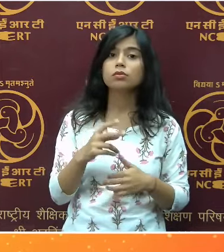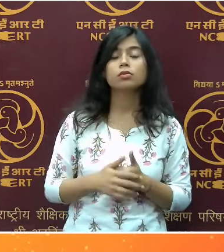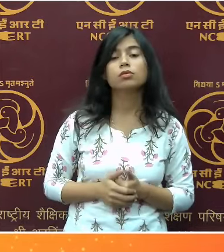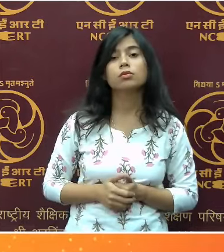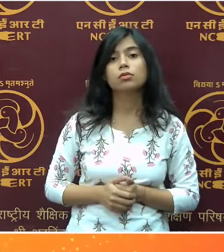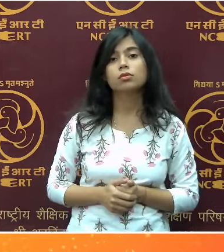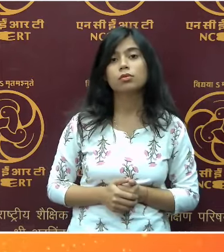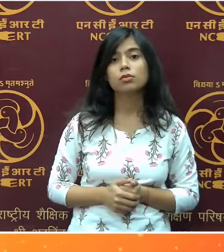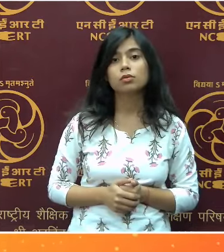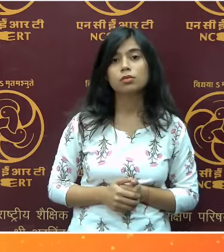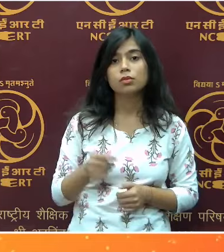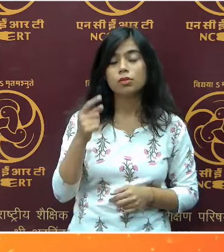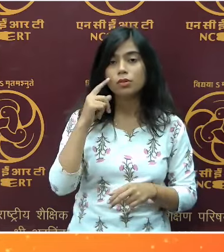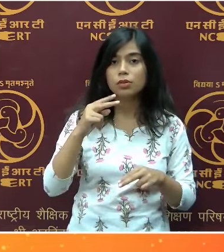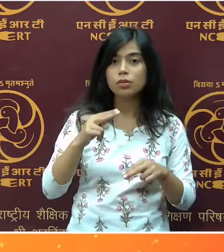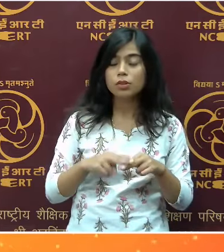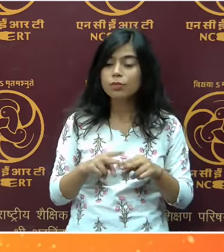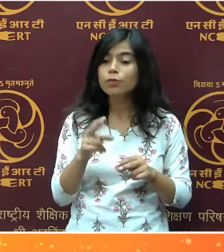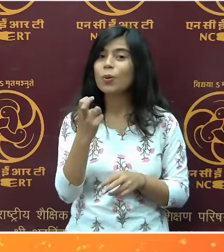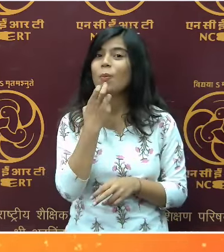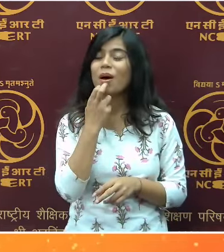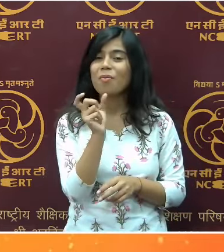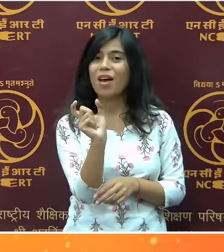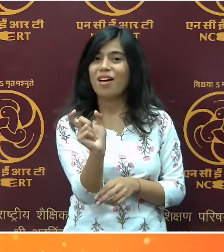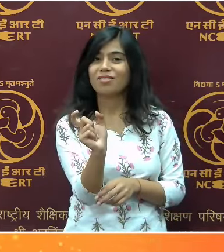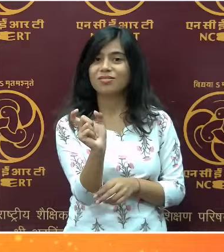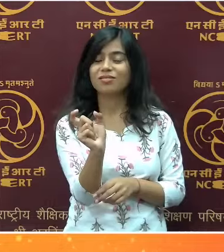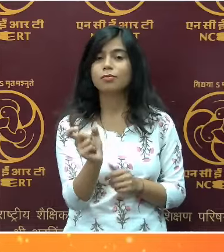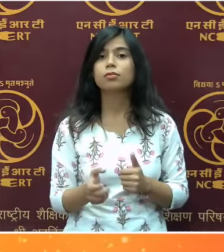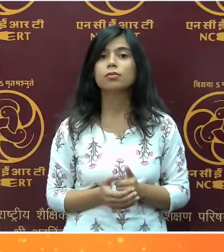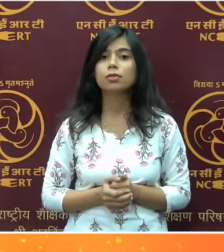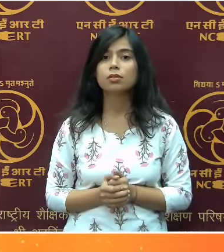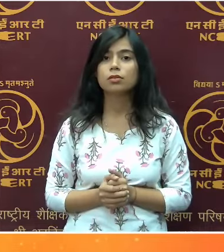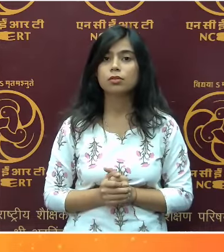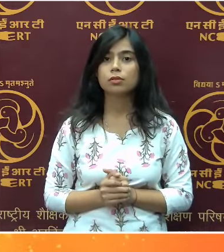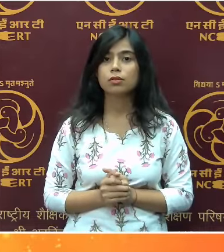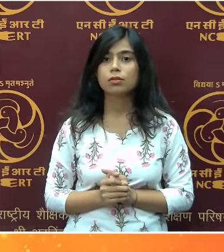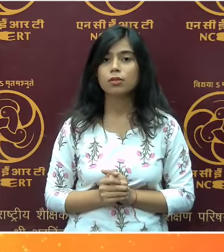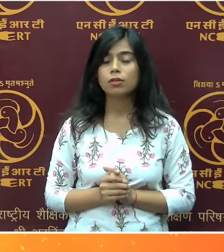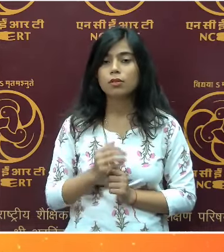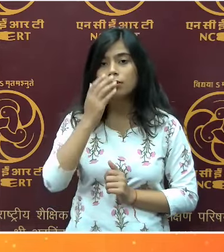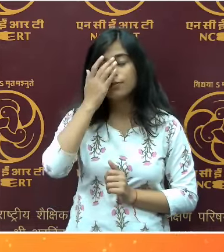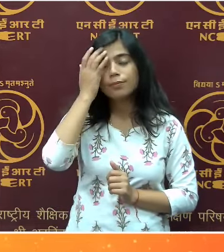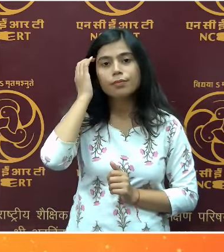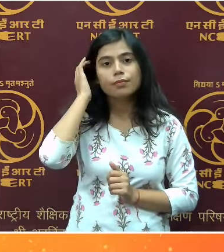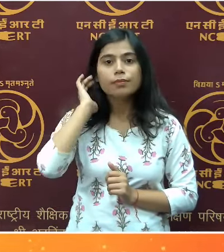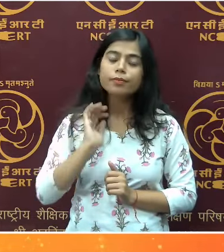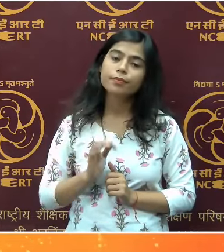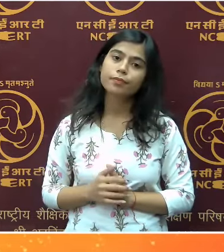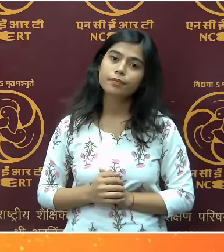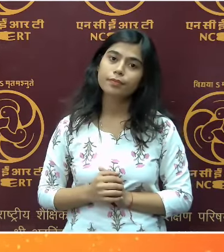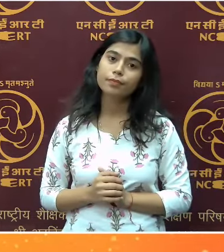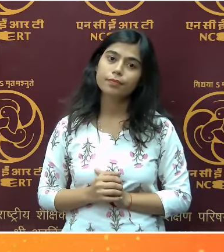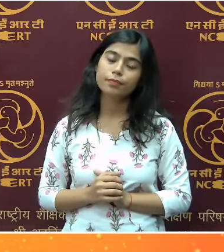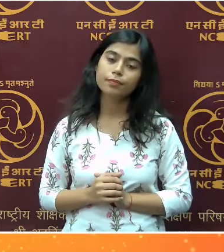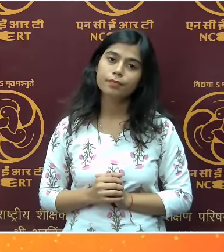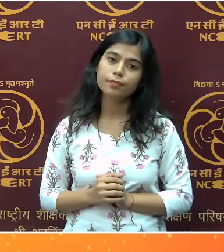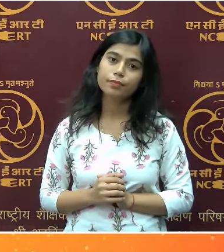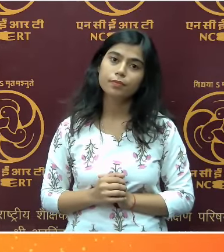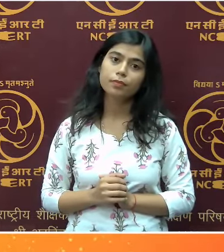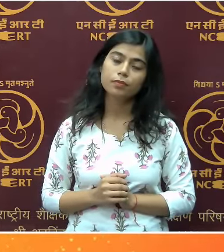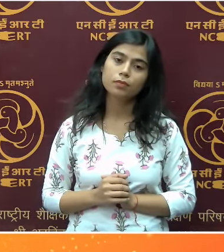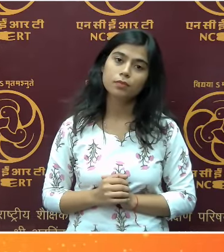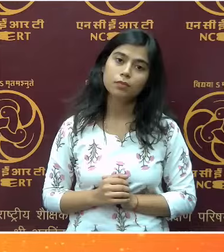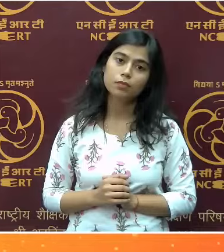If you consider a battery has one end if you consider a battery, in one